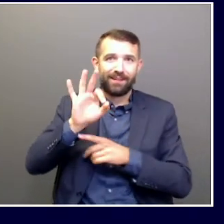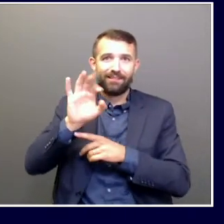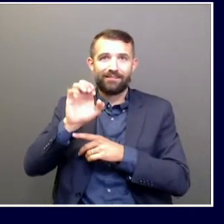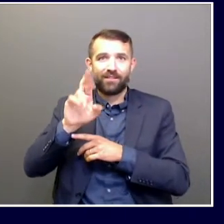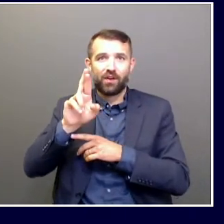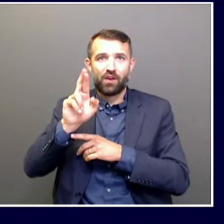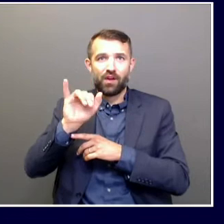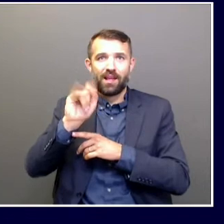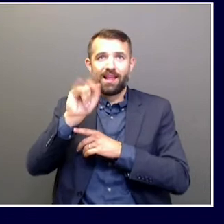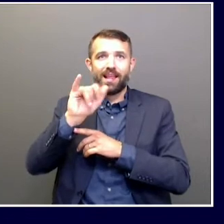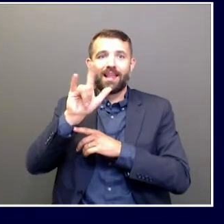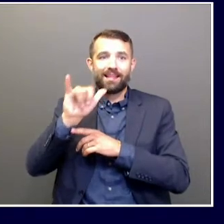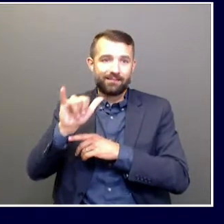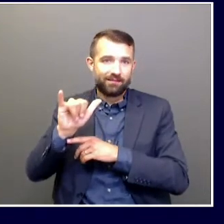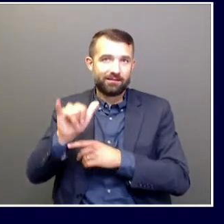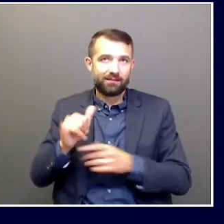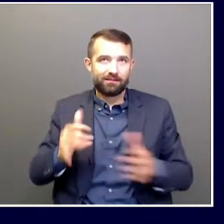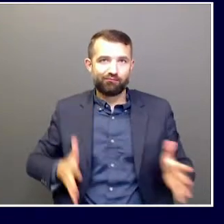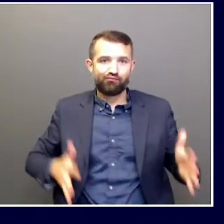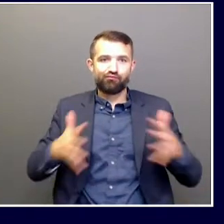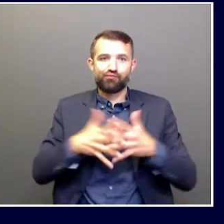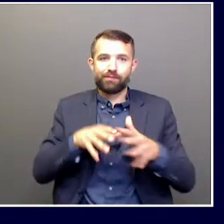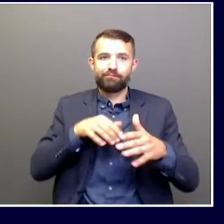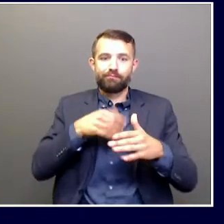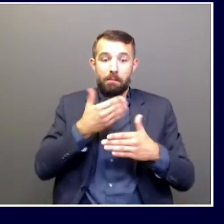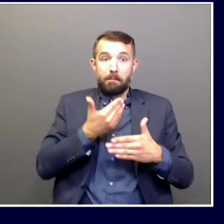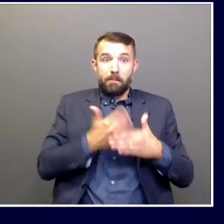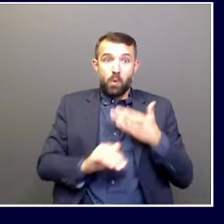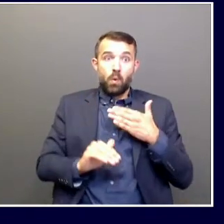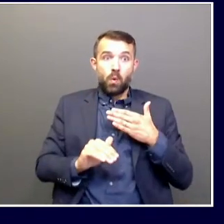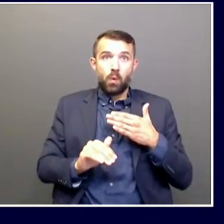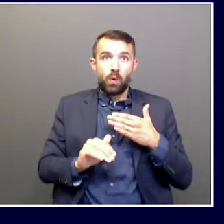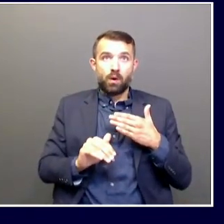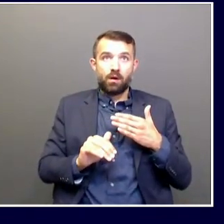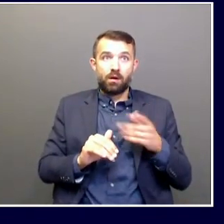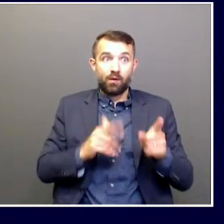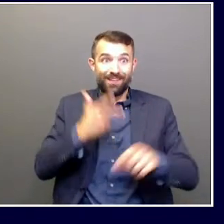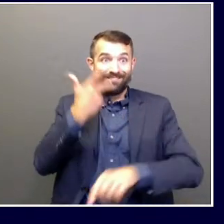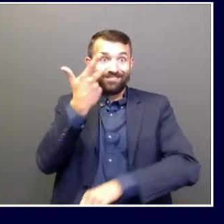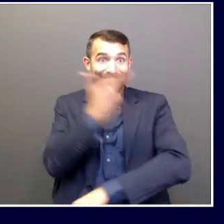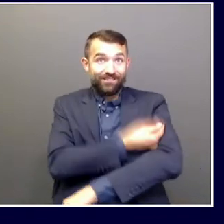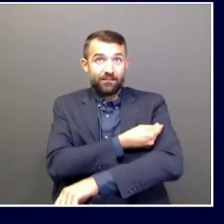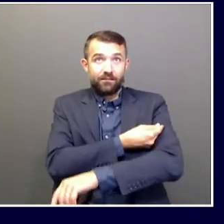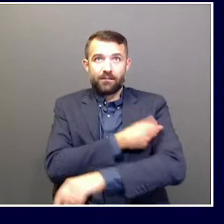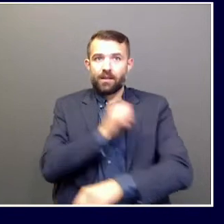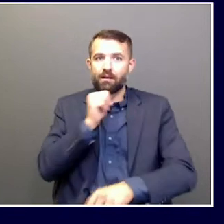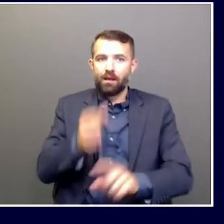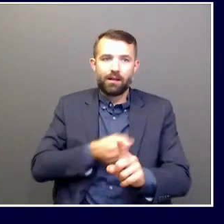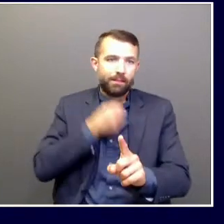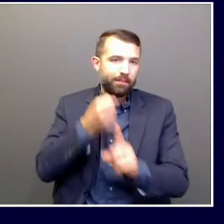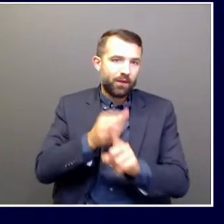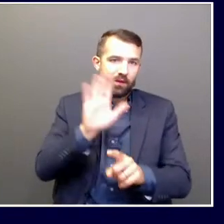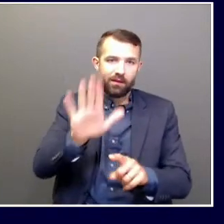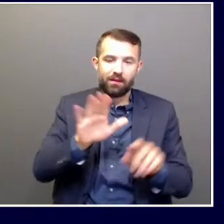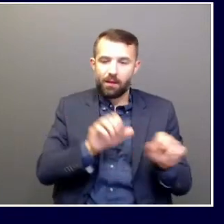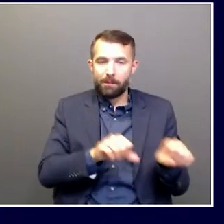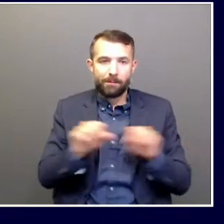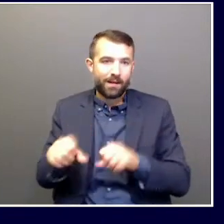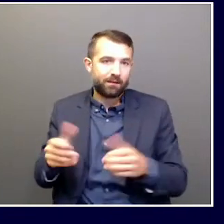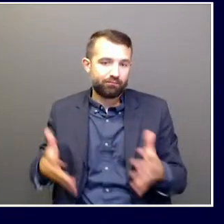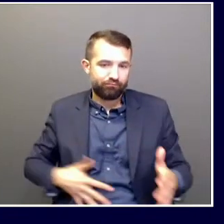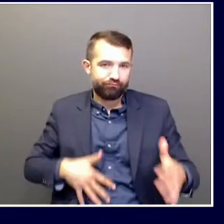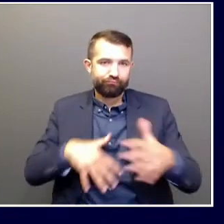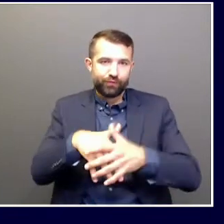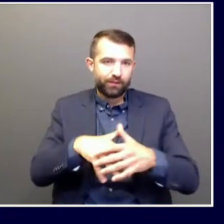are no adverse consequences to your fertility from getting vaccinated. That, again, has been a constant stream of